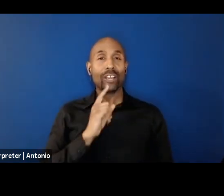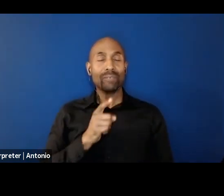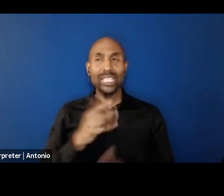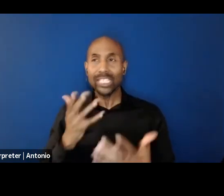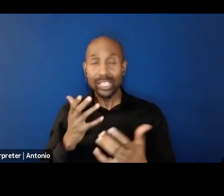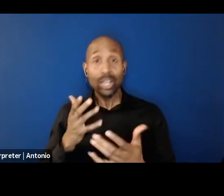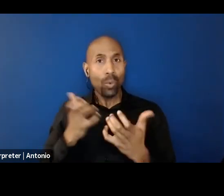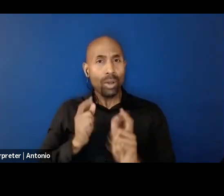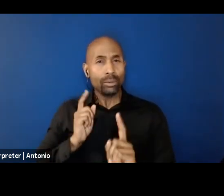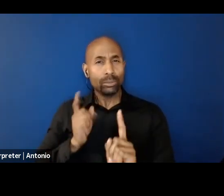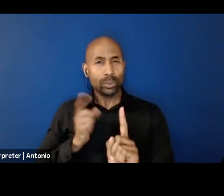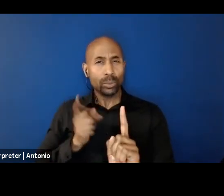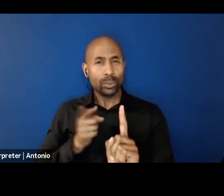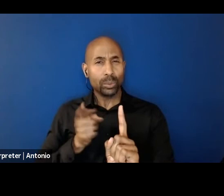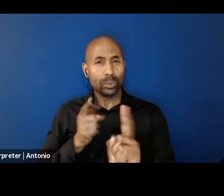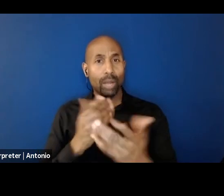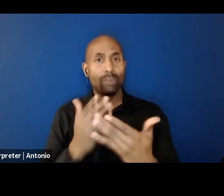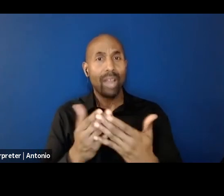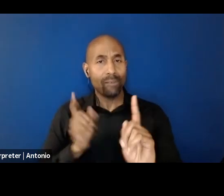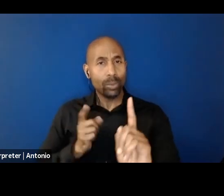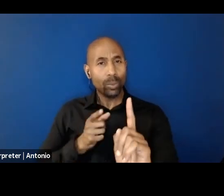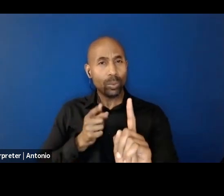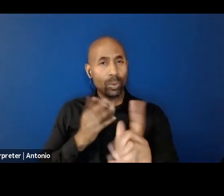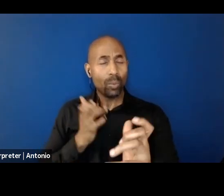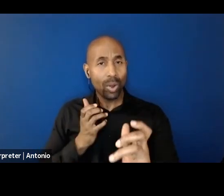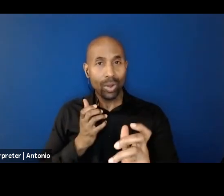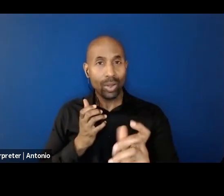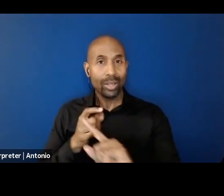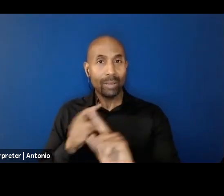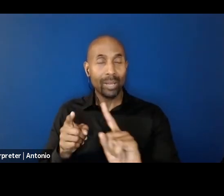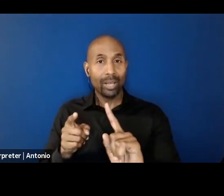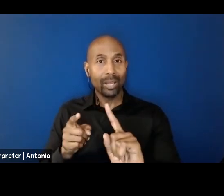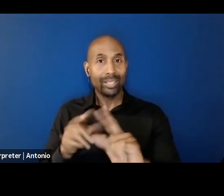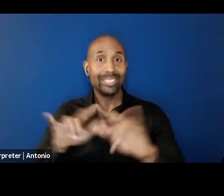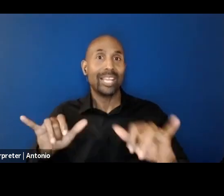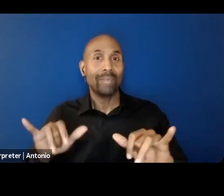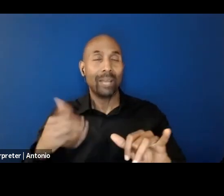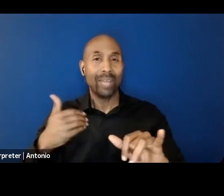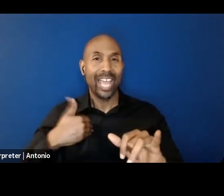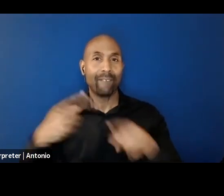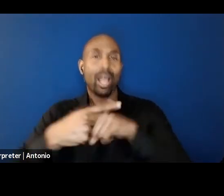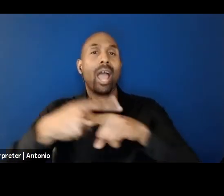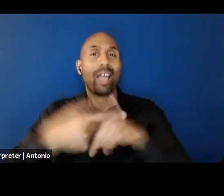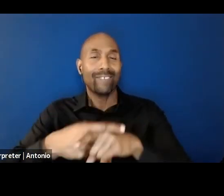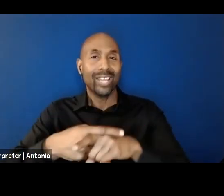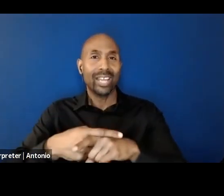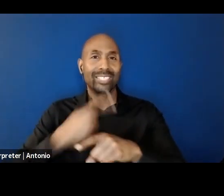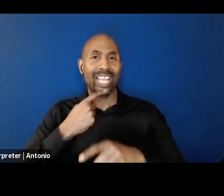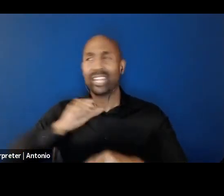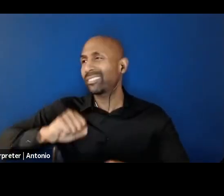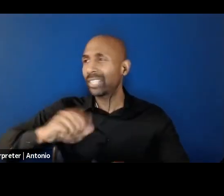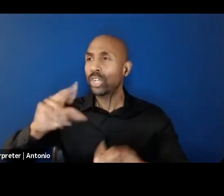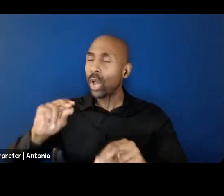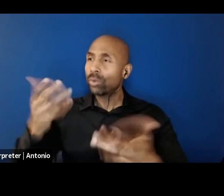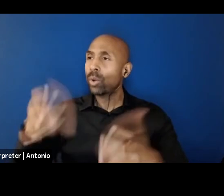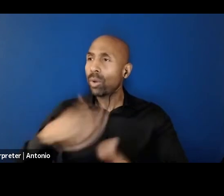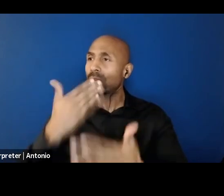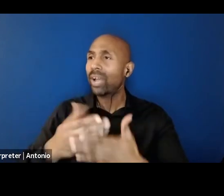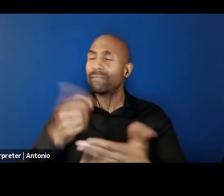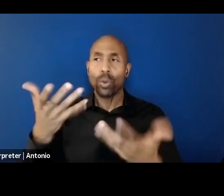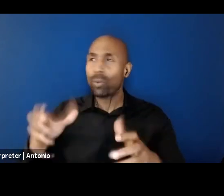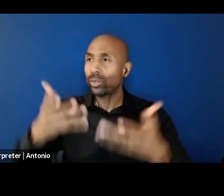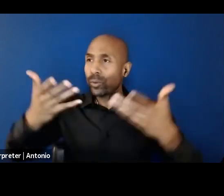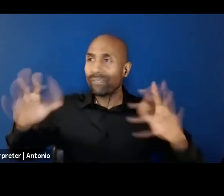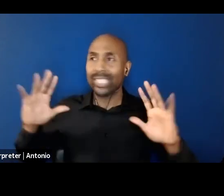arrival, a dissident song disavowing arrival, as if black to say, sizing up the